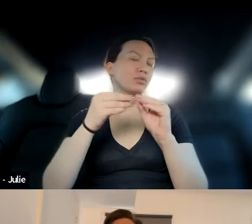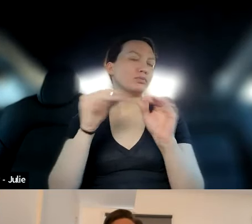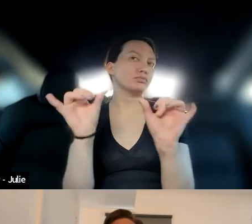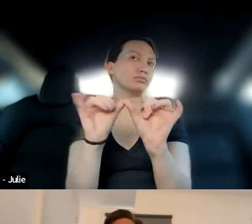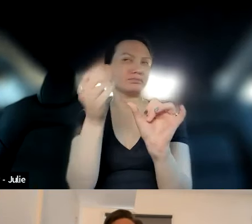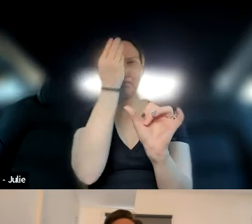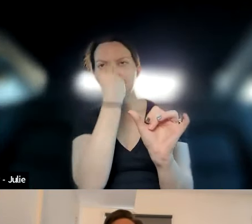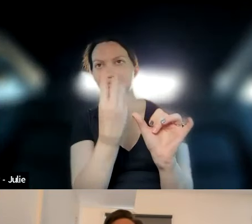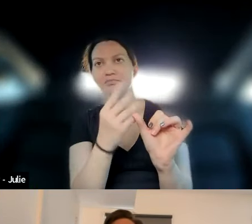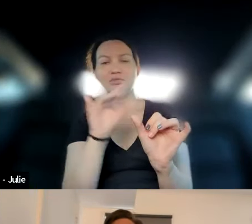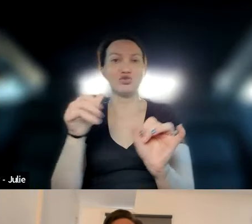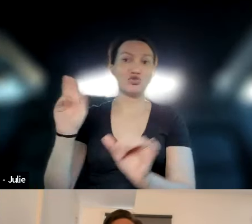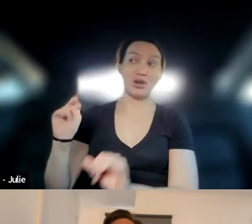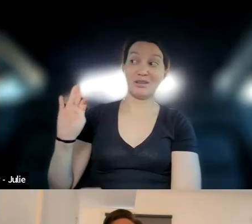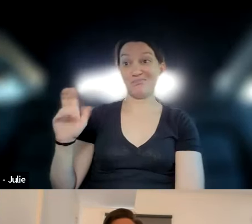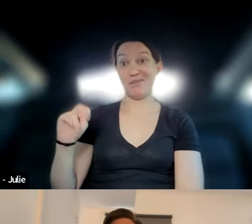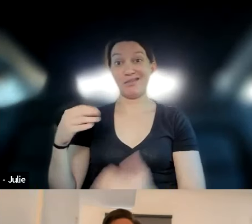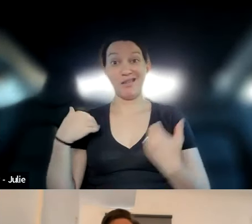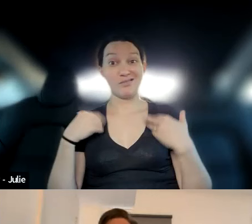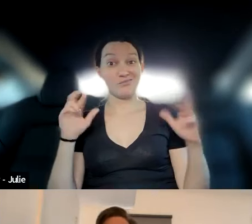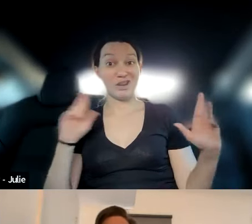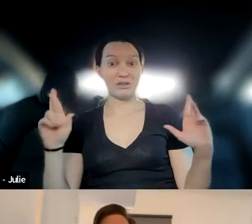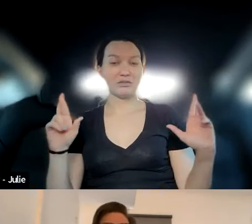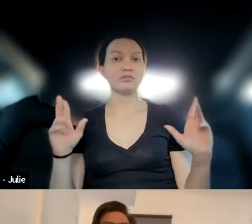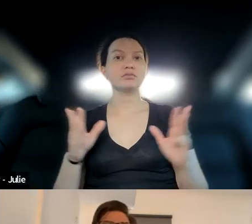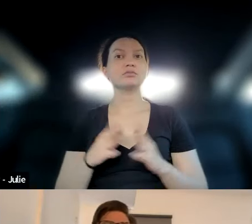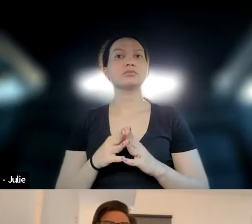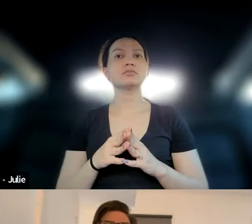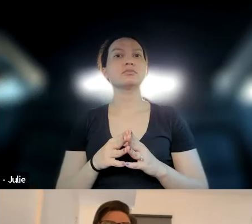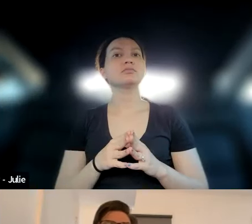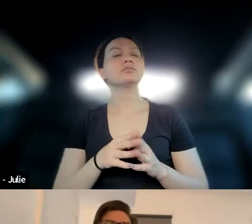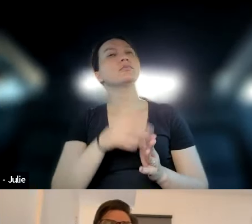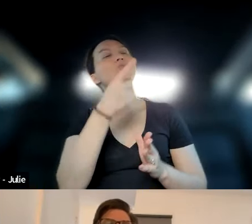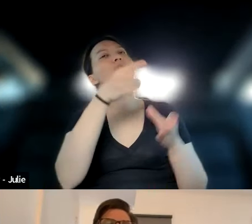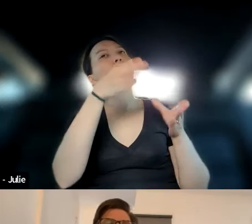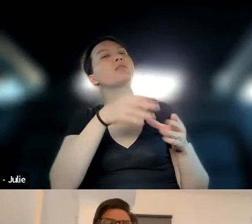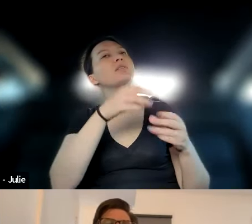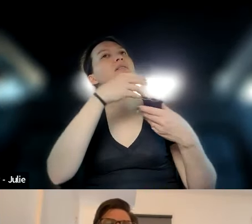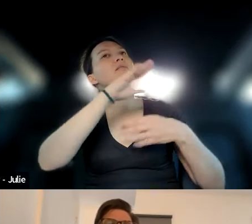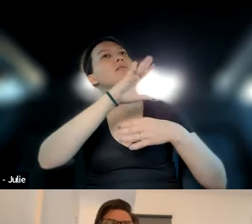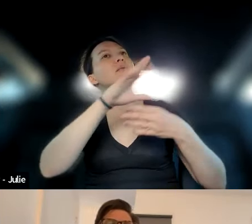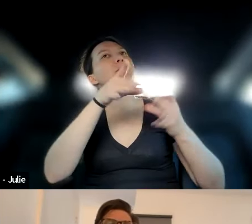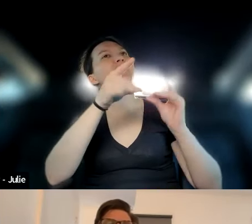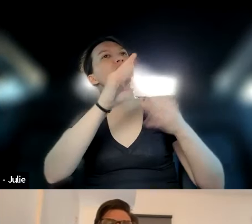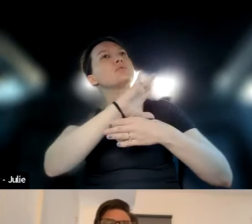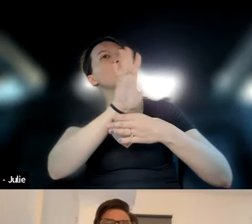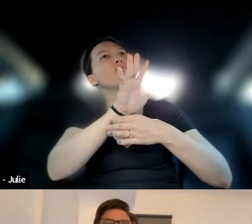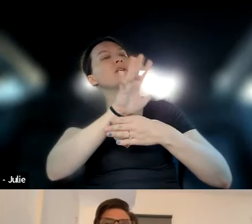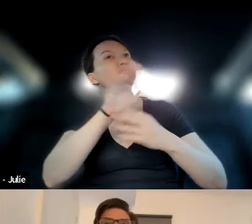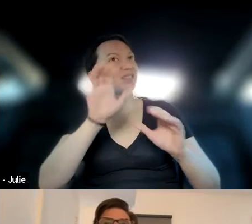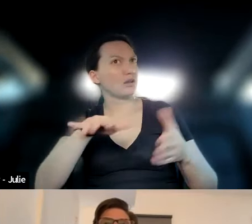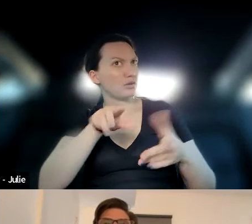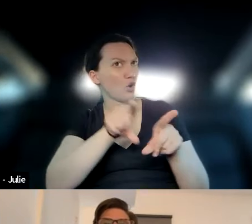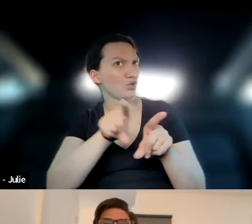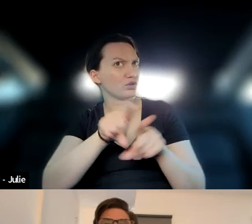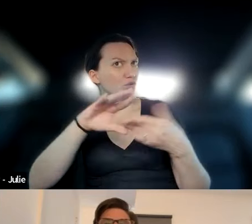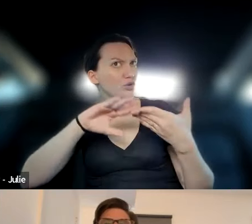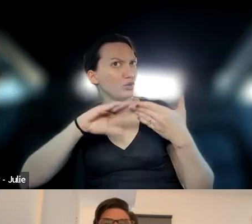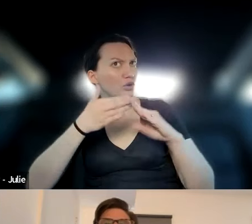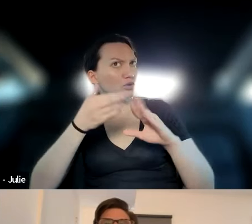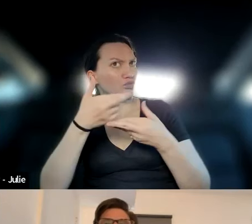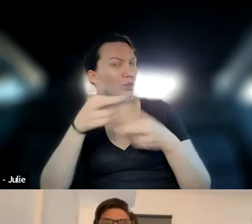unless John or Megan has it handy. One of you also mentioned a cinema. Would that be the community room? We're